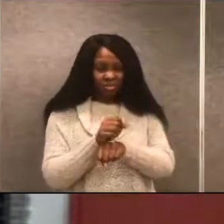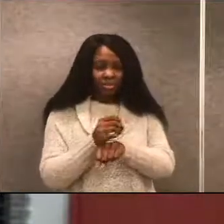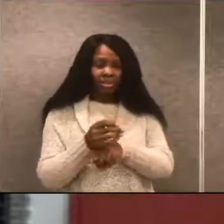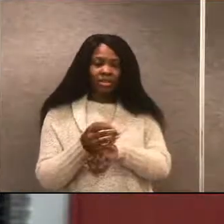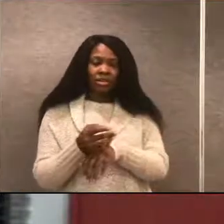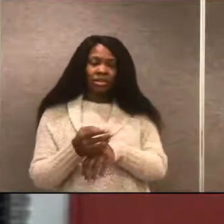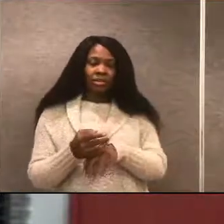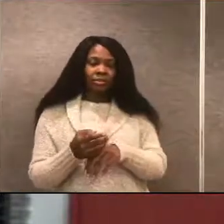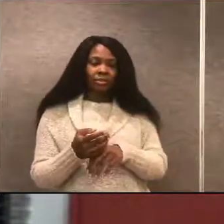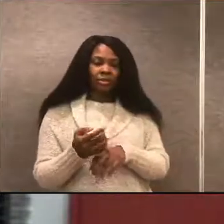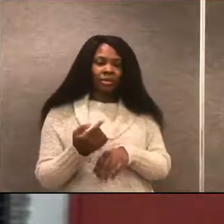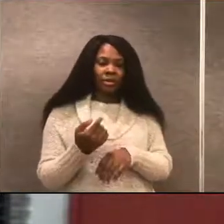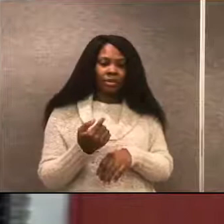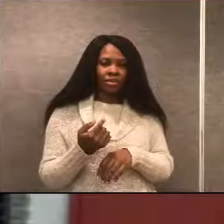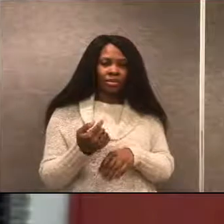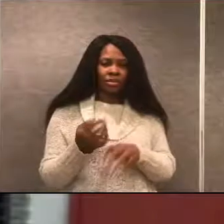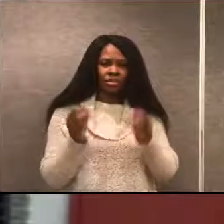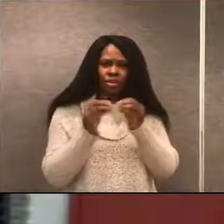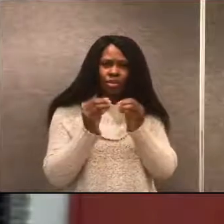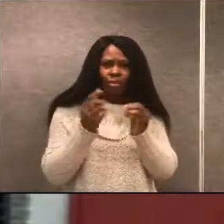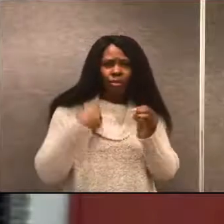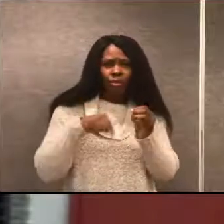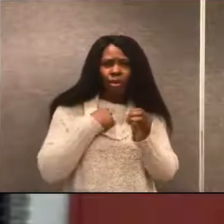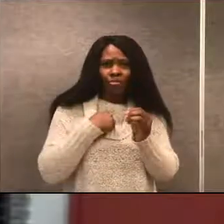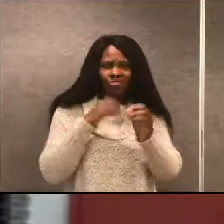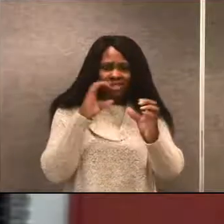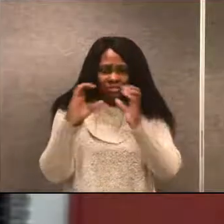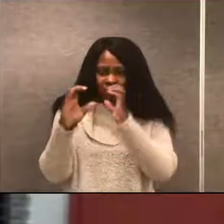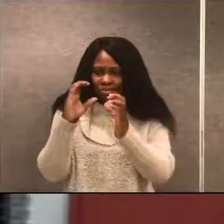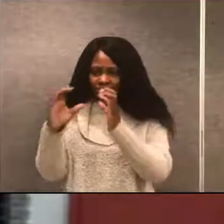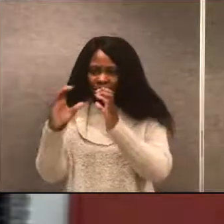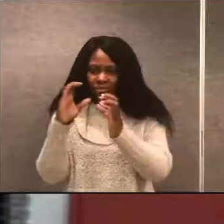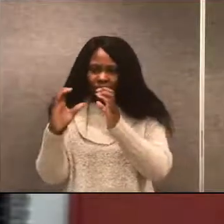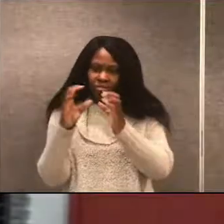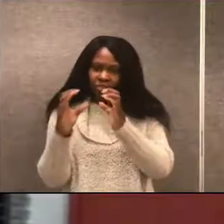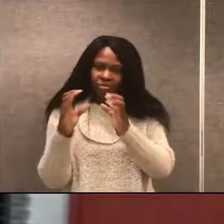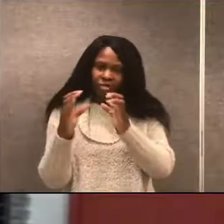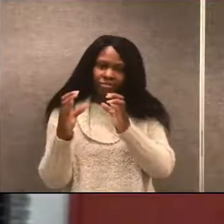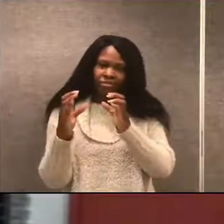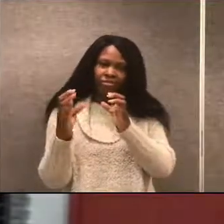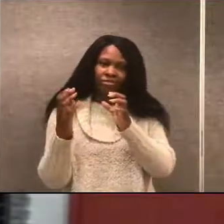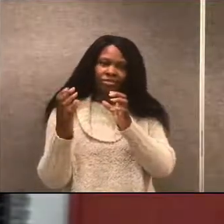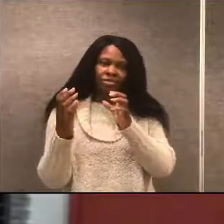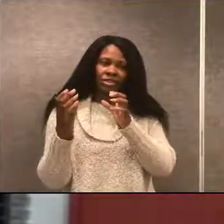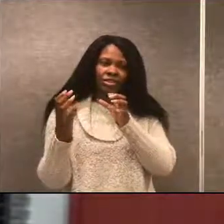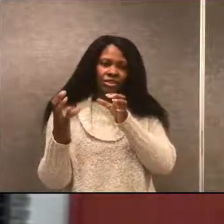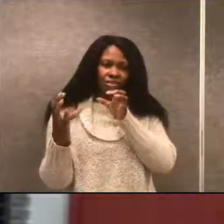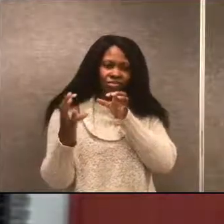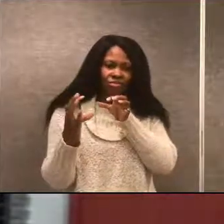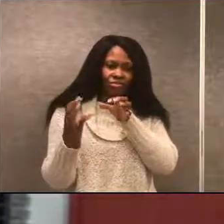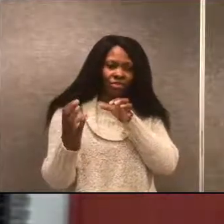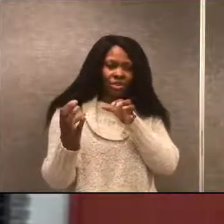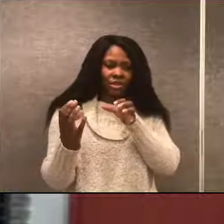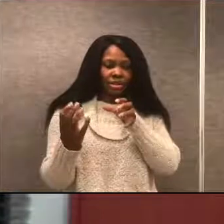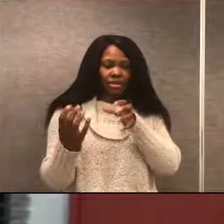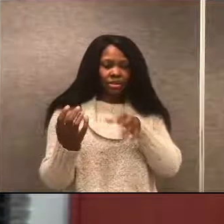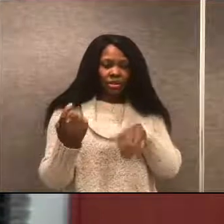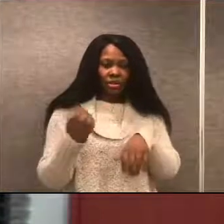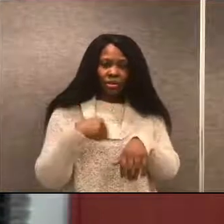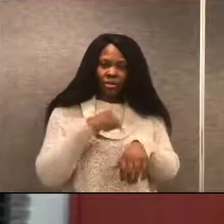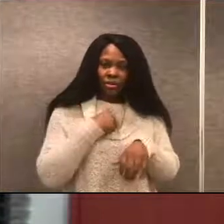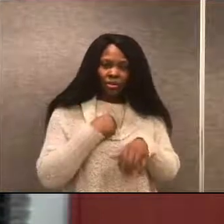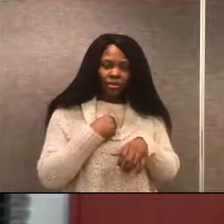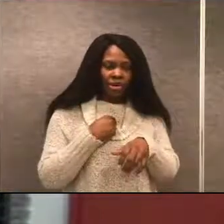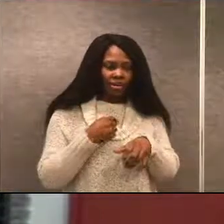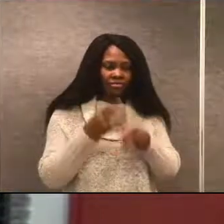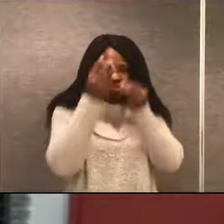statements. Right. And so the more we're communicating with regards to that, then just everyone to know that we share the same